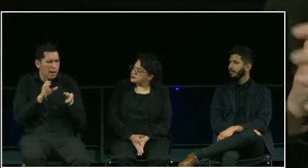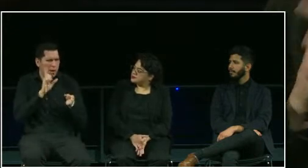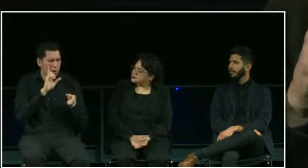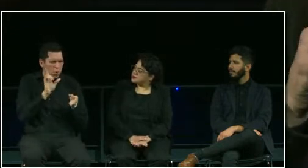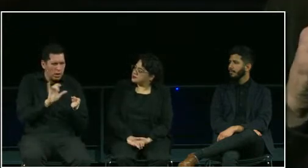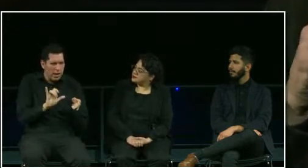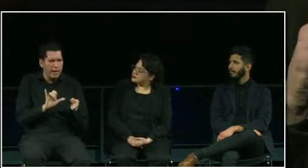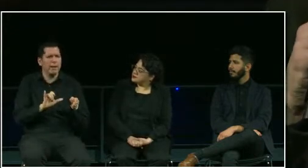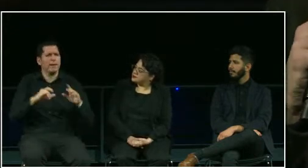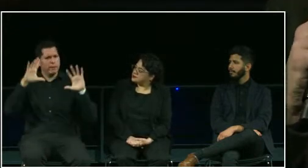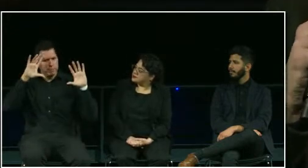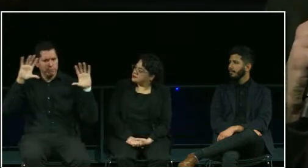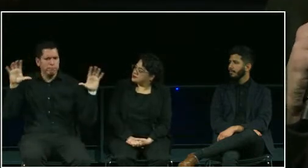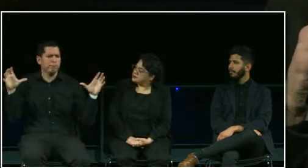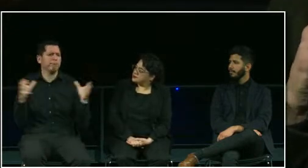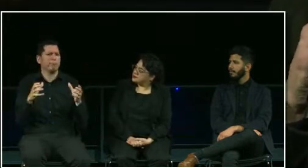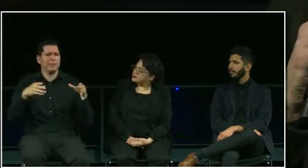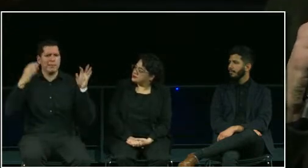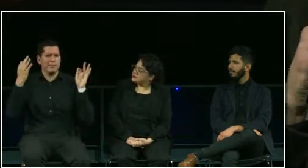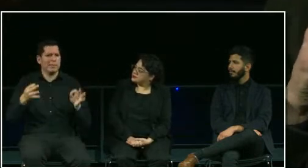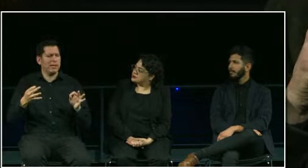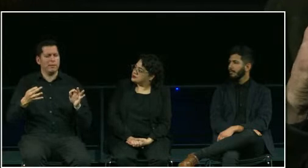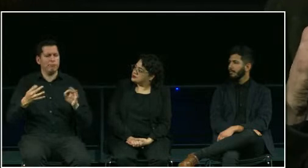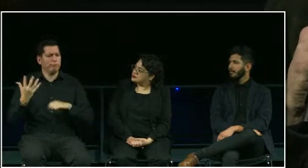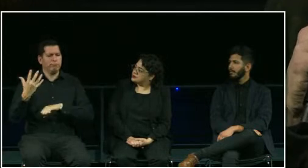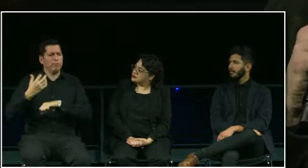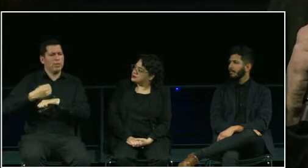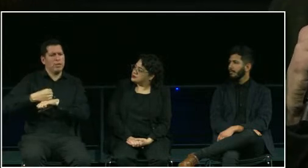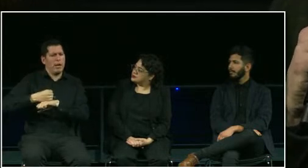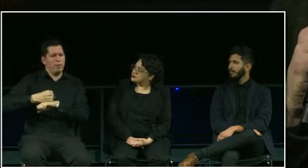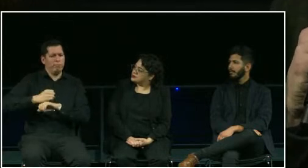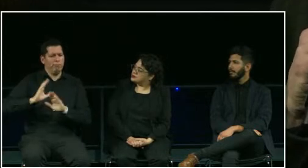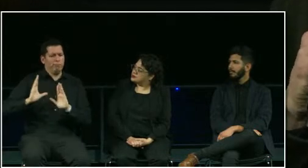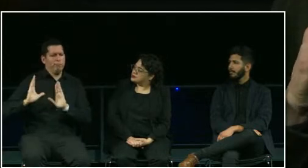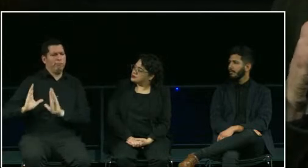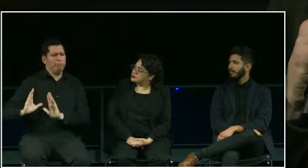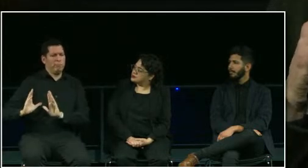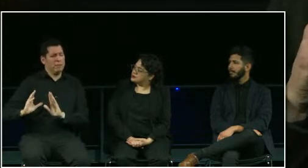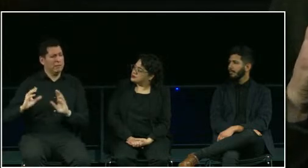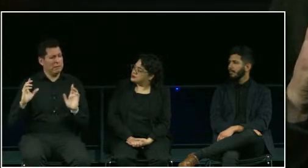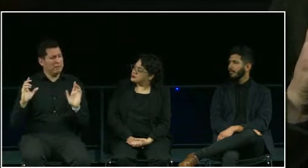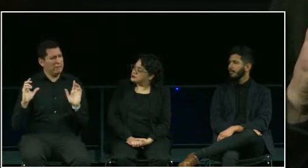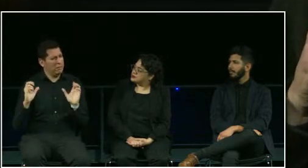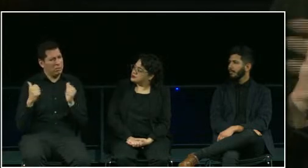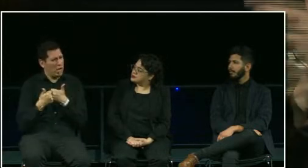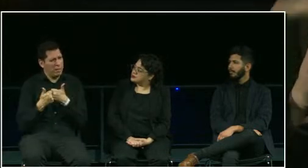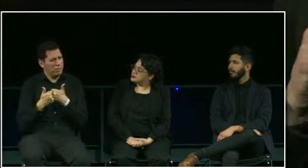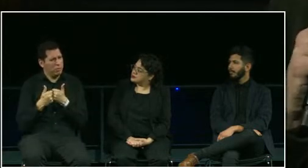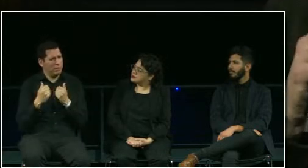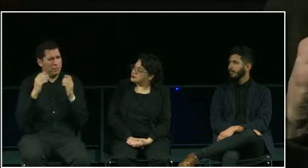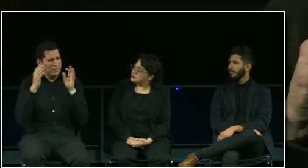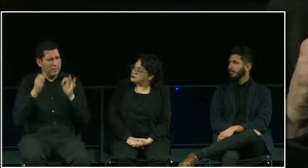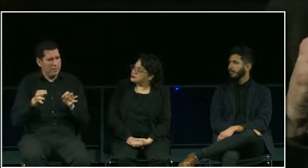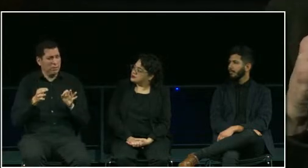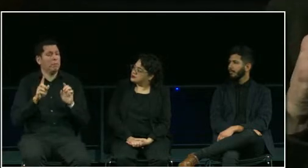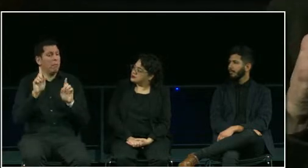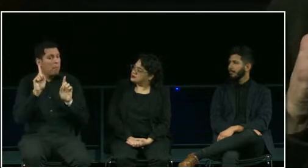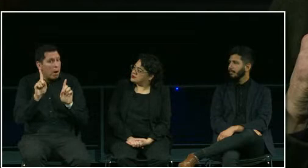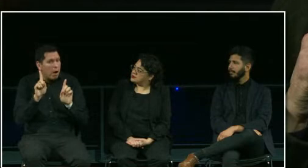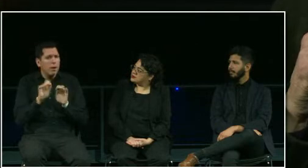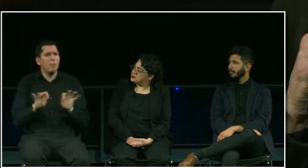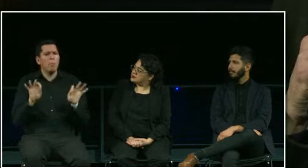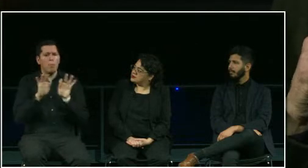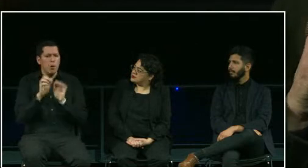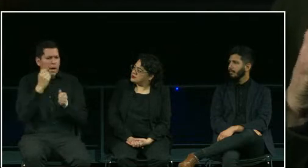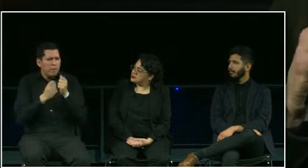made a collective decision to shut down at some point. And it was a really complicated decision, but because everyone's voice was